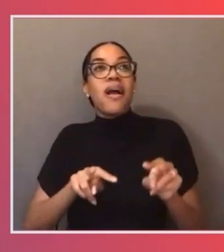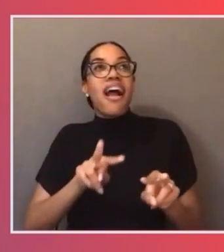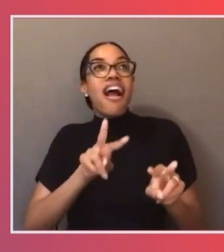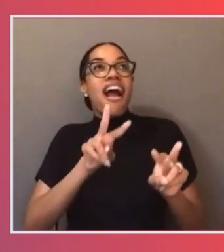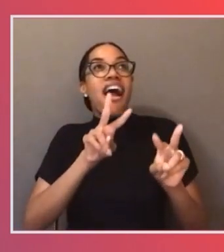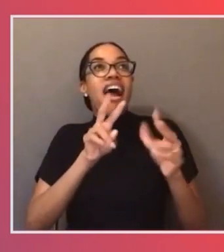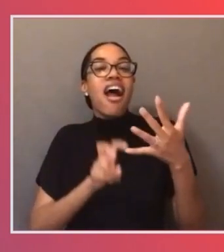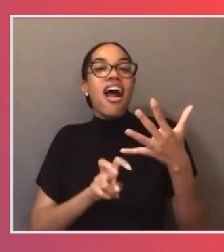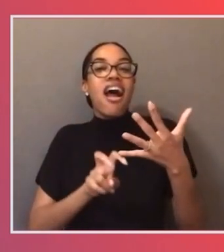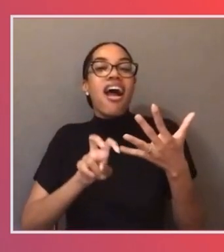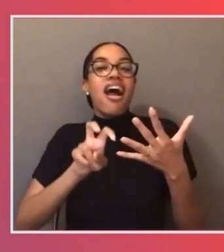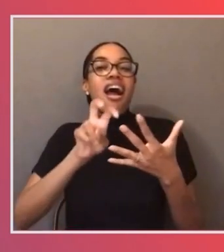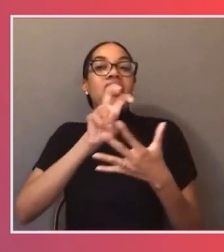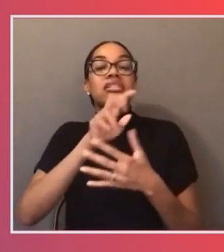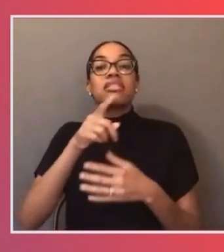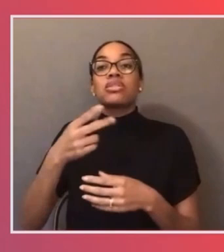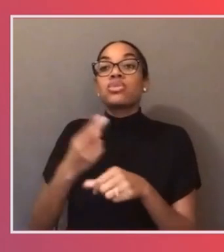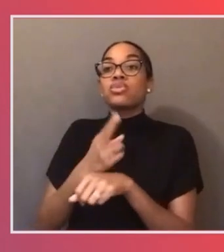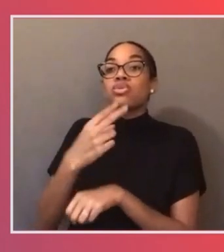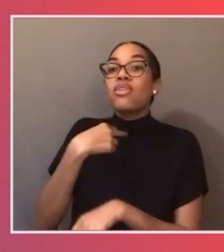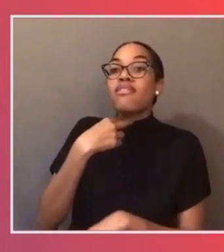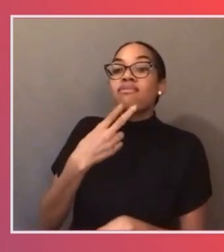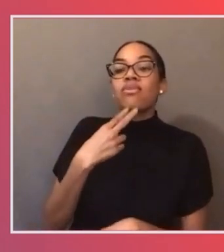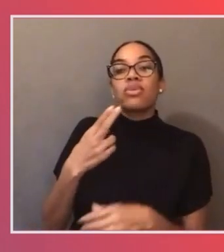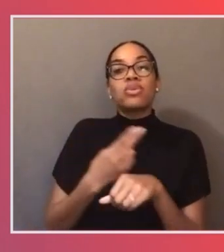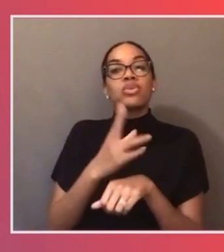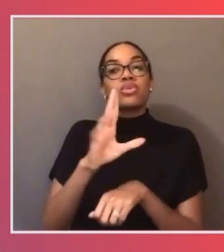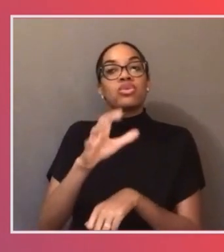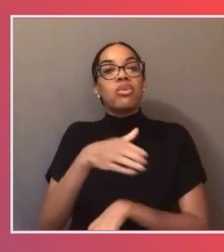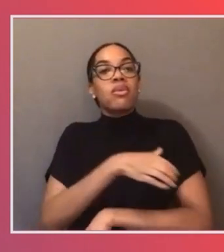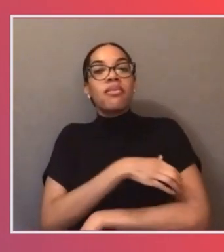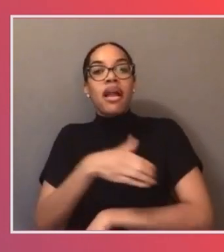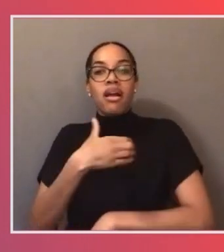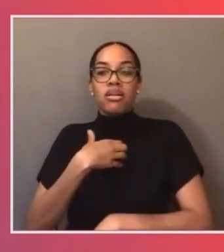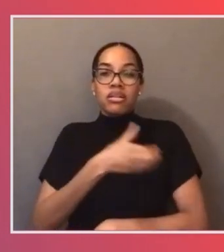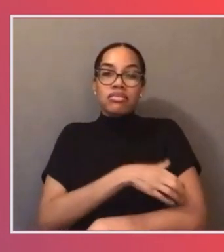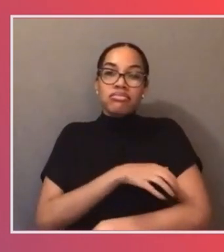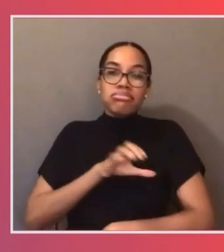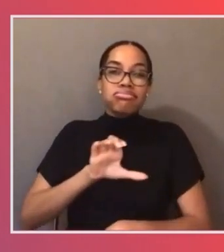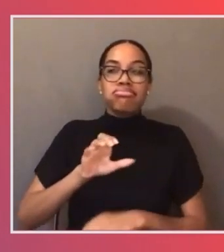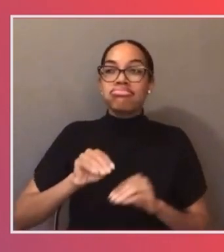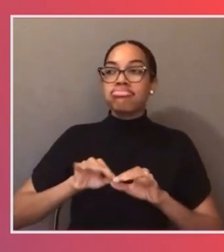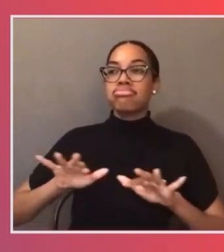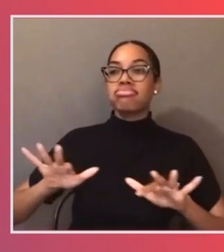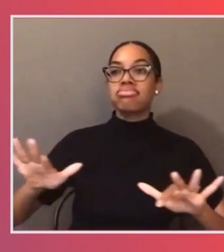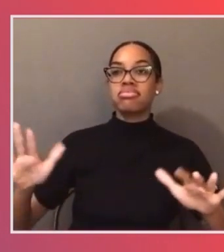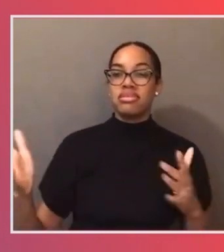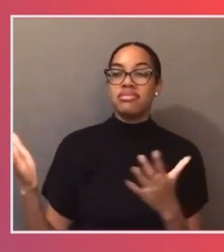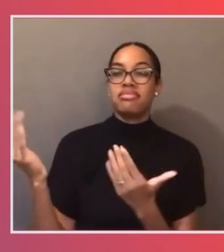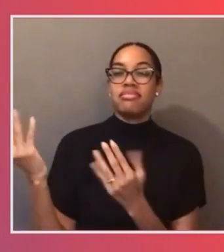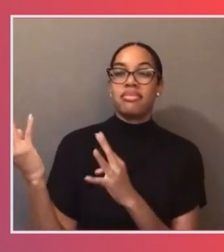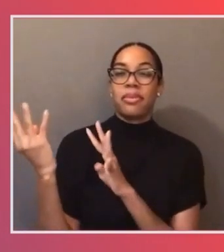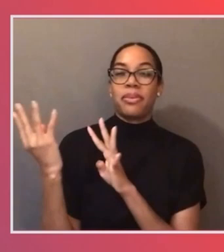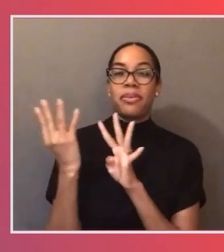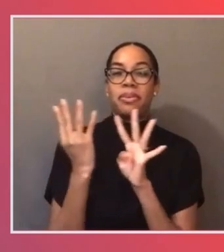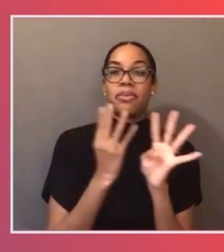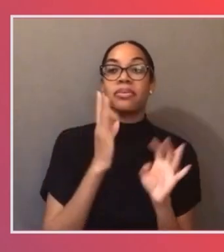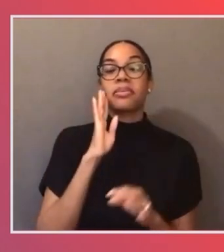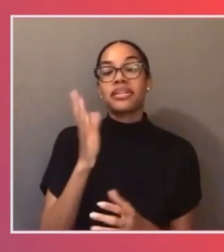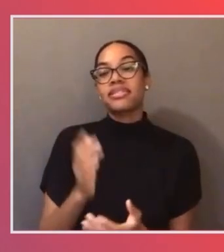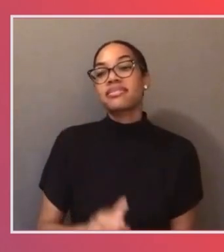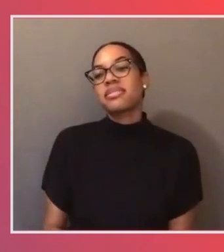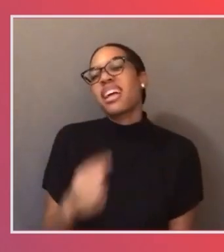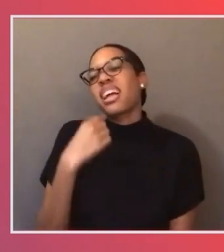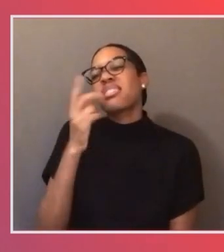that we are never alone. So those are some of the pieces of advice I'd give people, just to know you're not alone, and don't